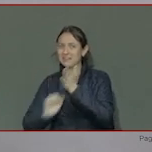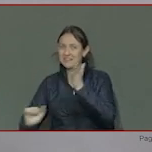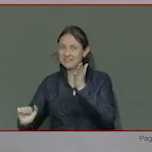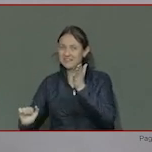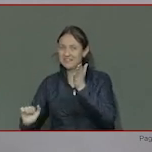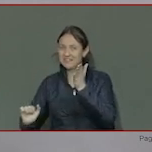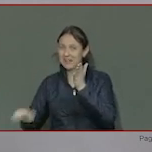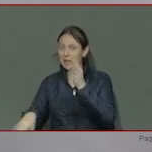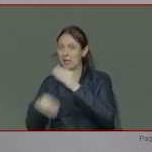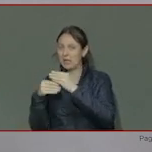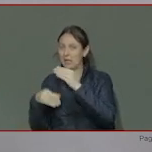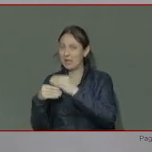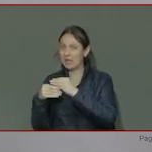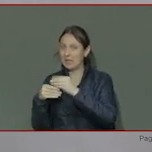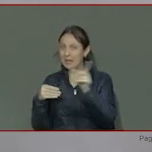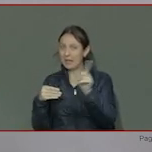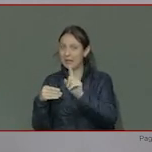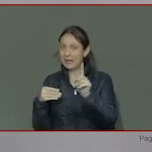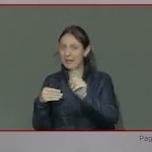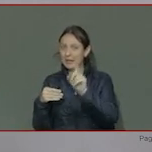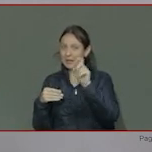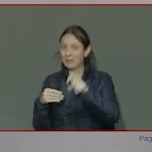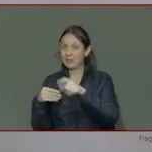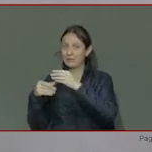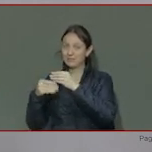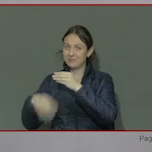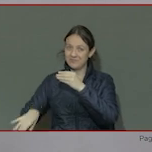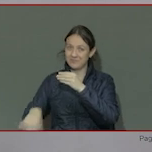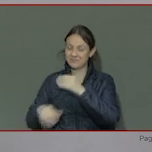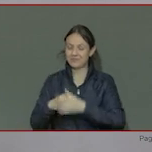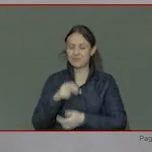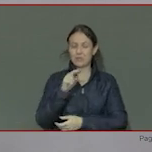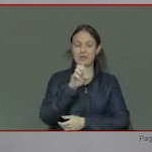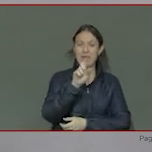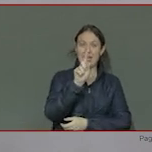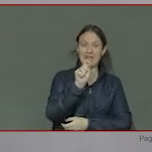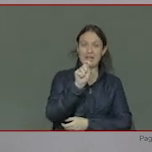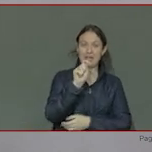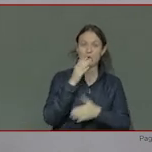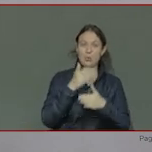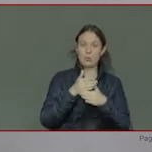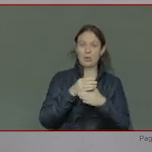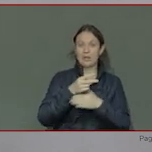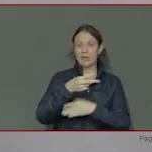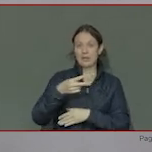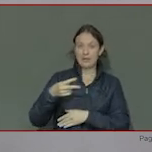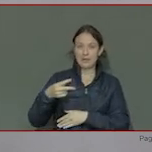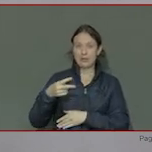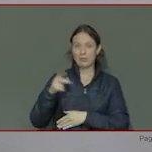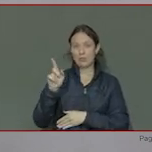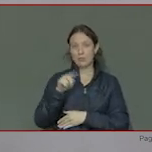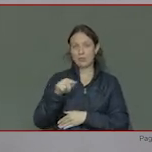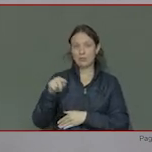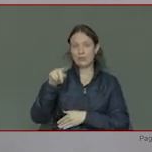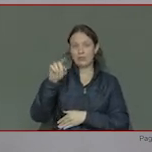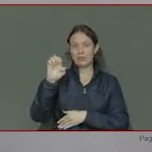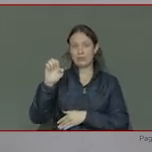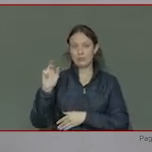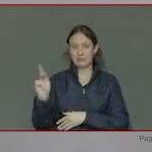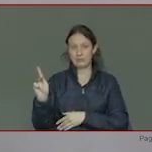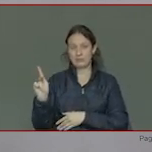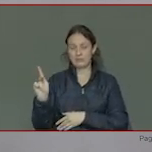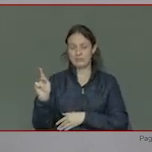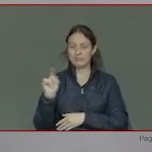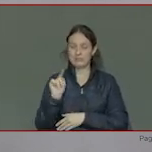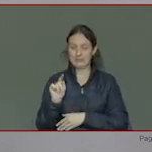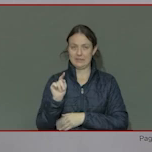add them together, you subtract them. So the net work done equals the change in kinetic energy. That's the